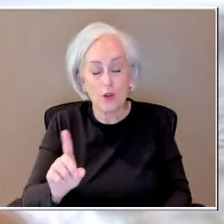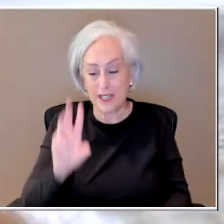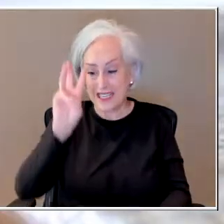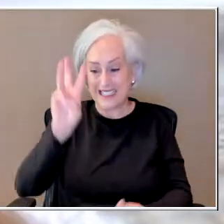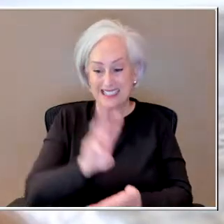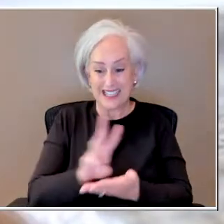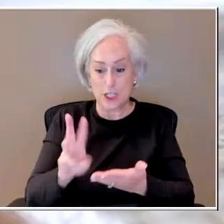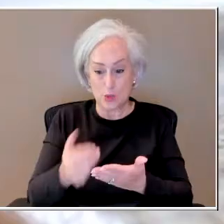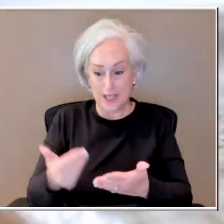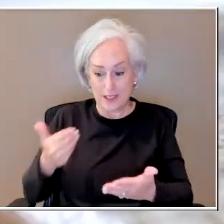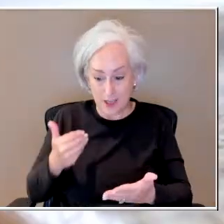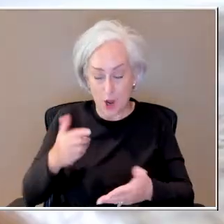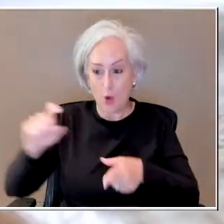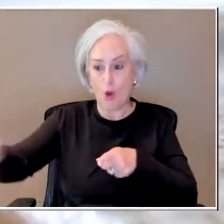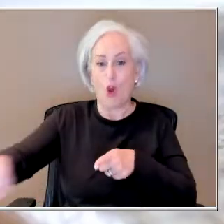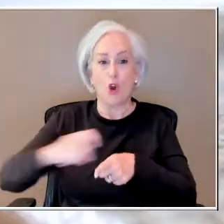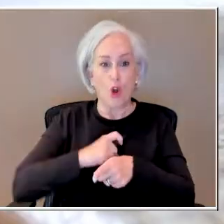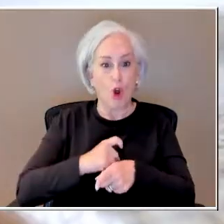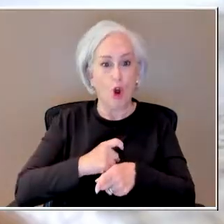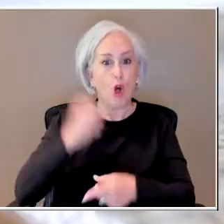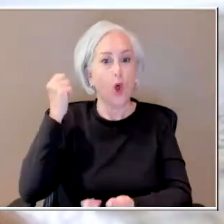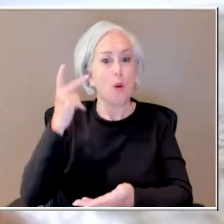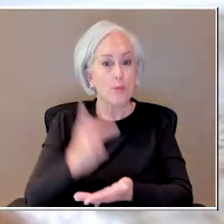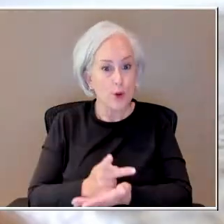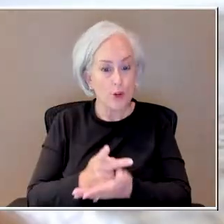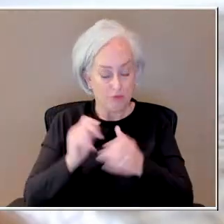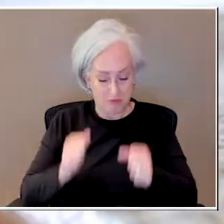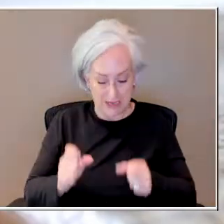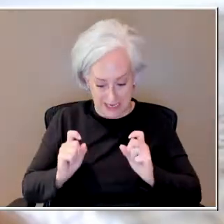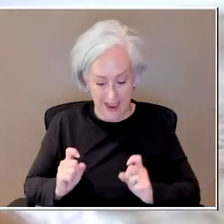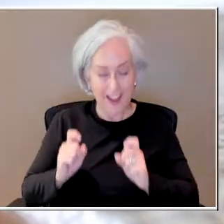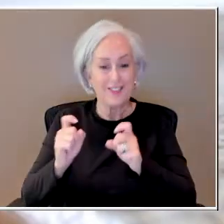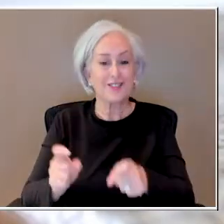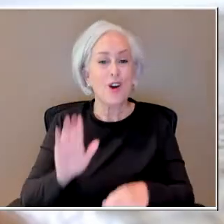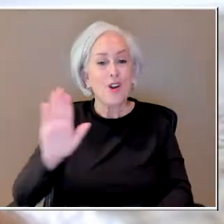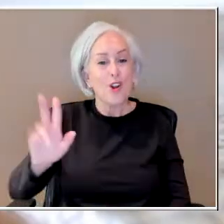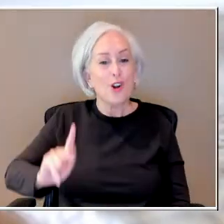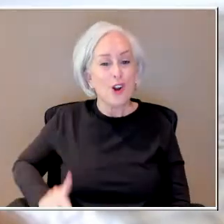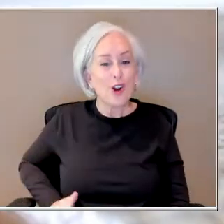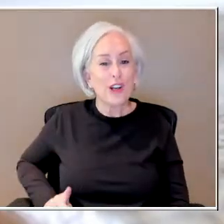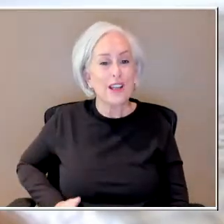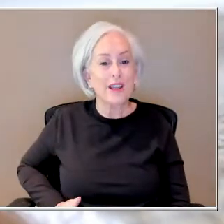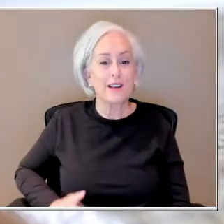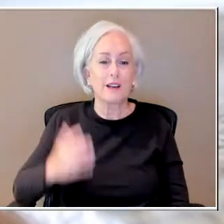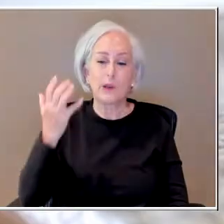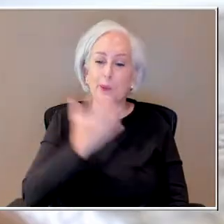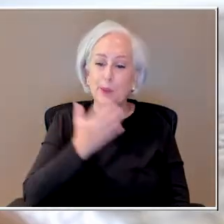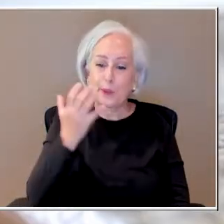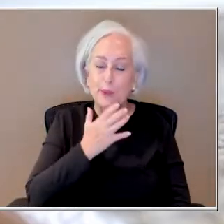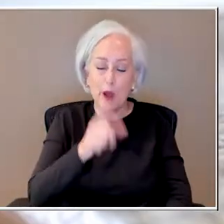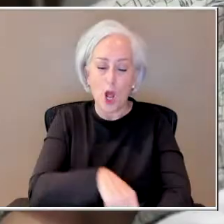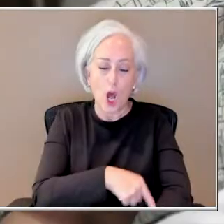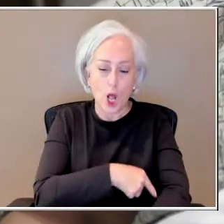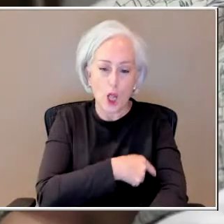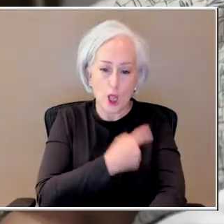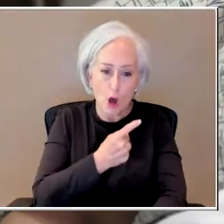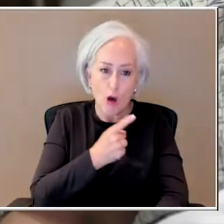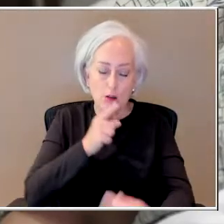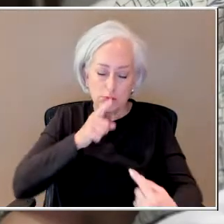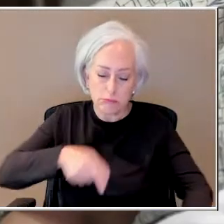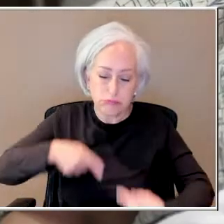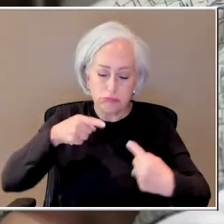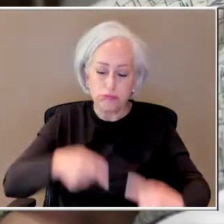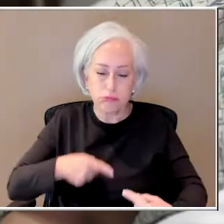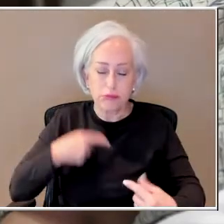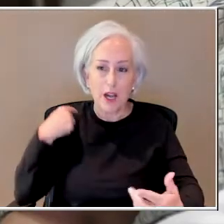call she was approved to donate her kidney. It has been a very long and very dark road leading up to this day. So I did